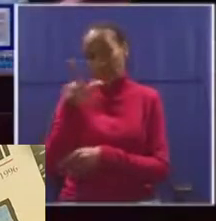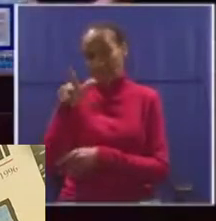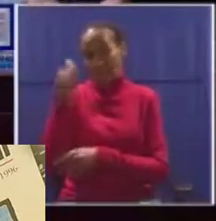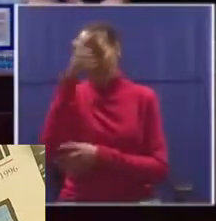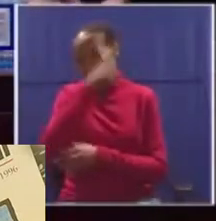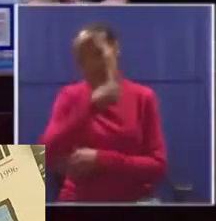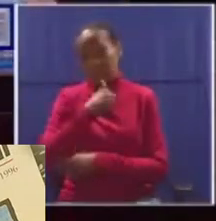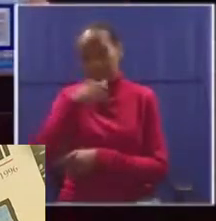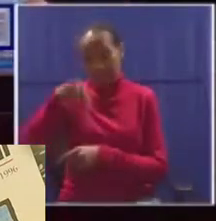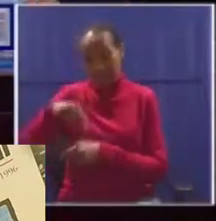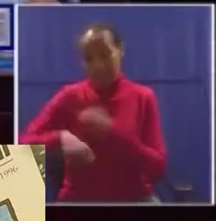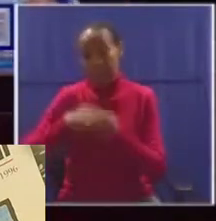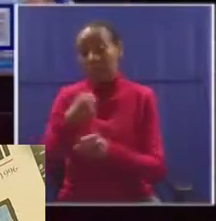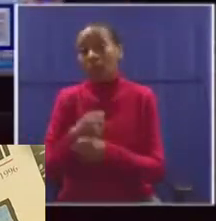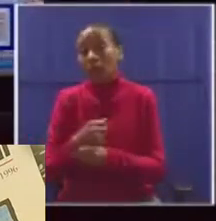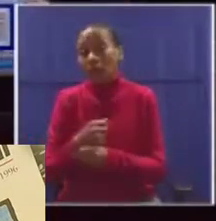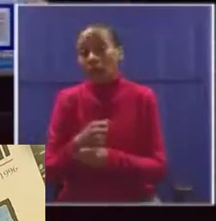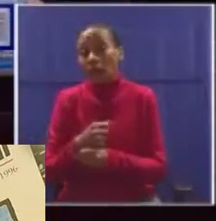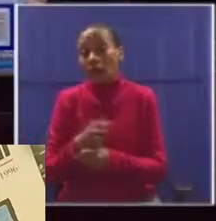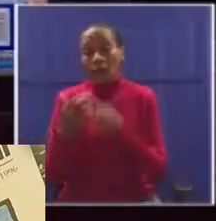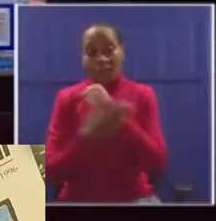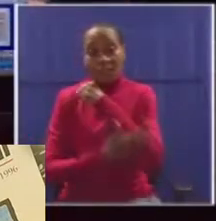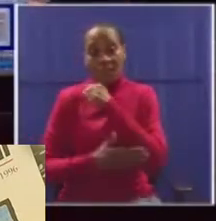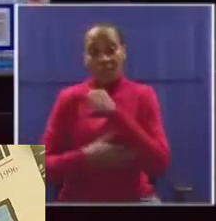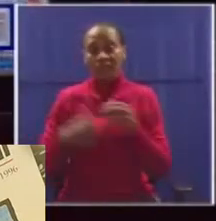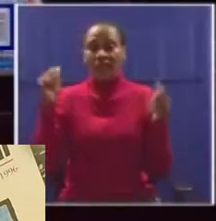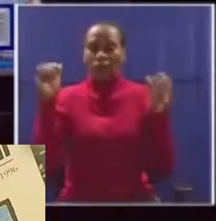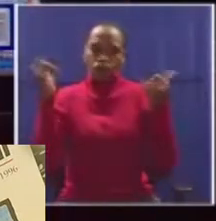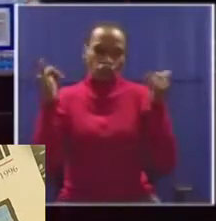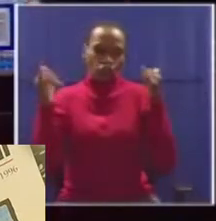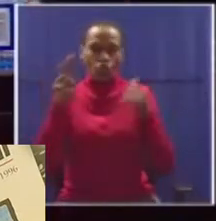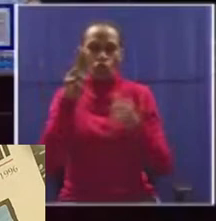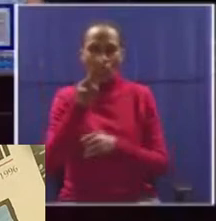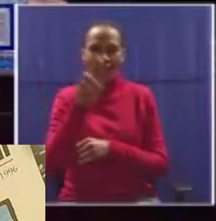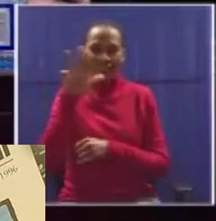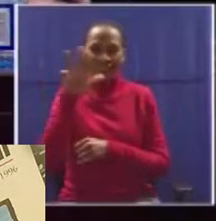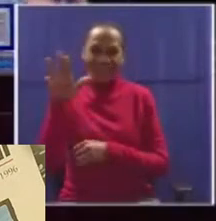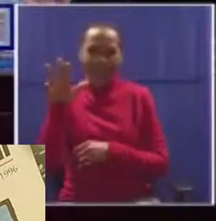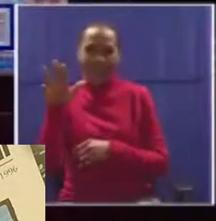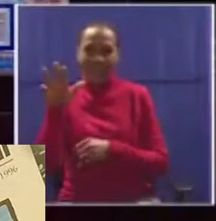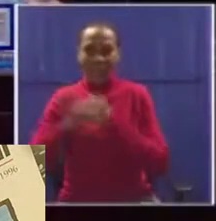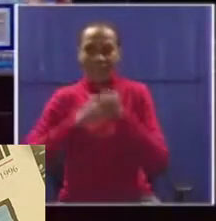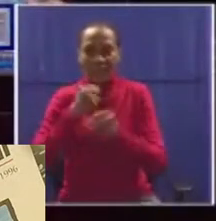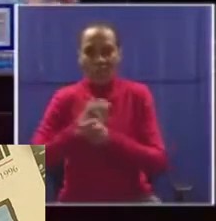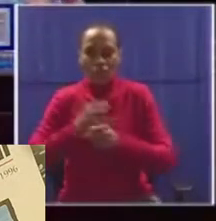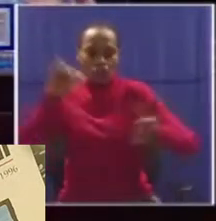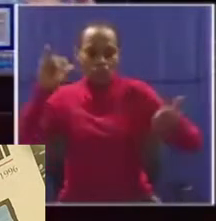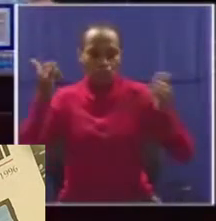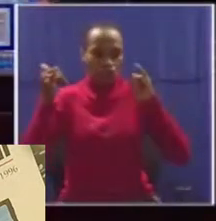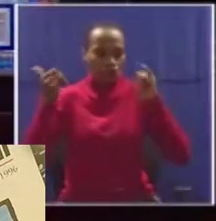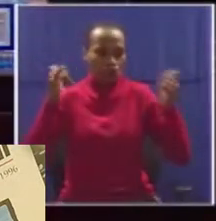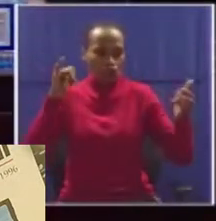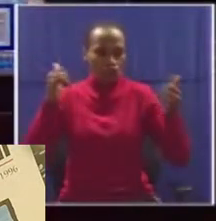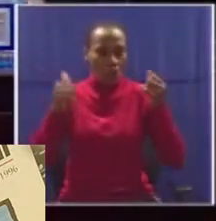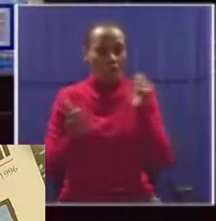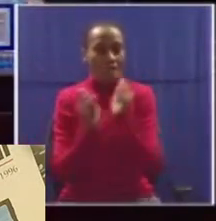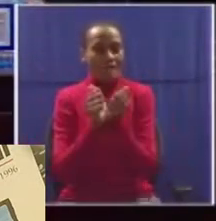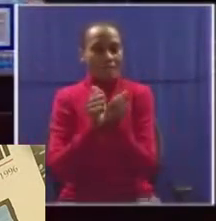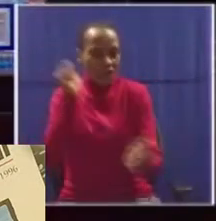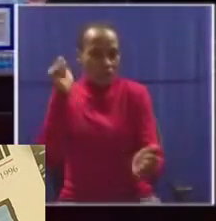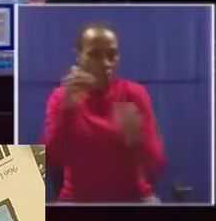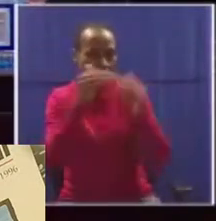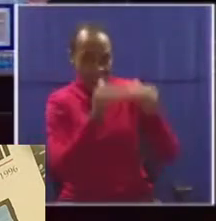2023 the country celebrated 29 years of freedom and democracy the